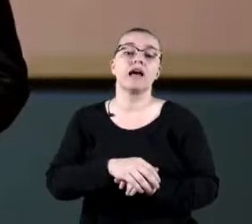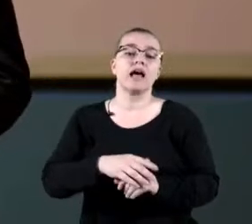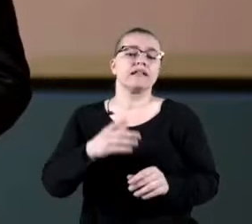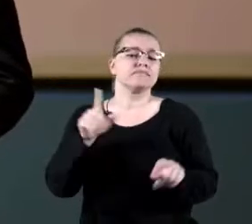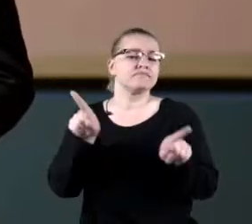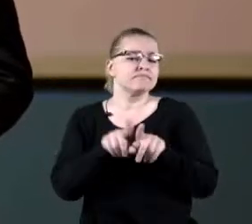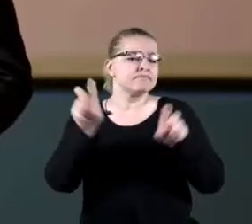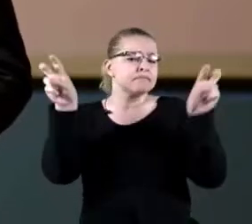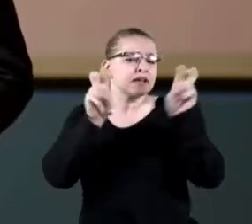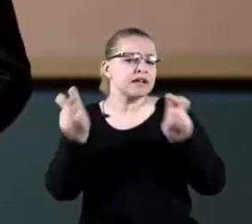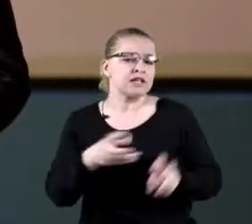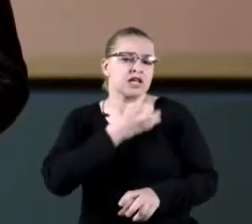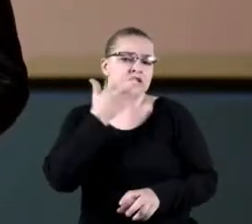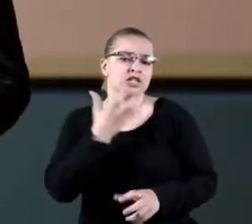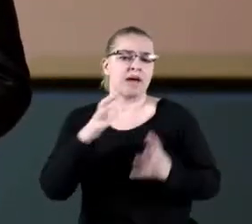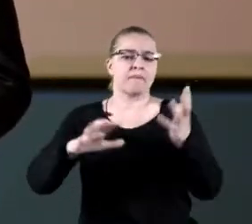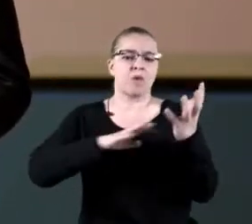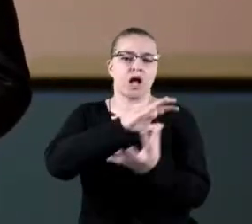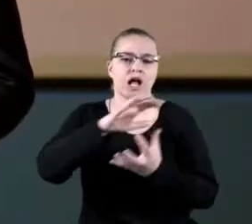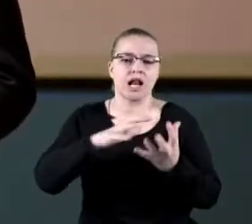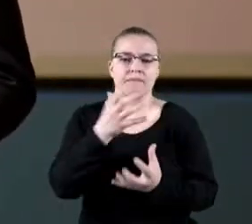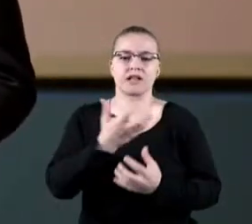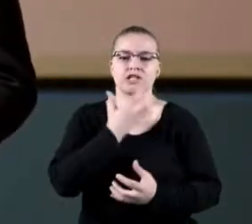change. The